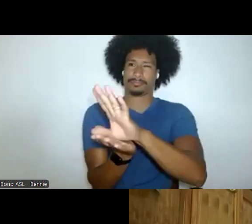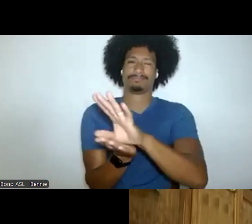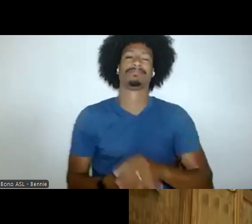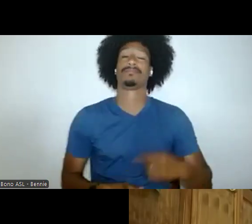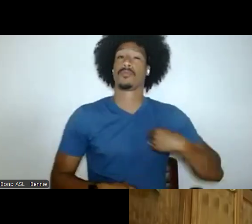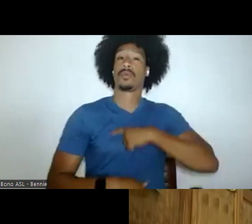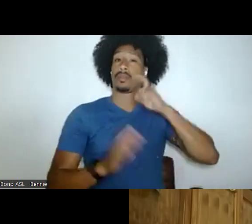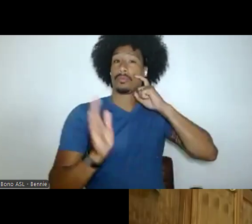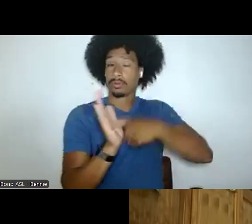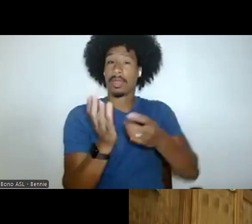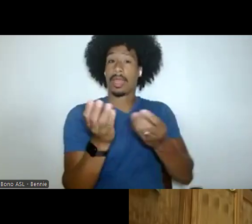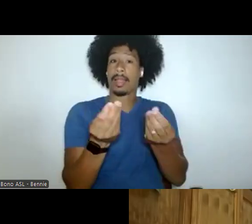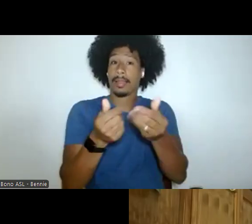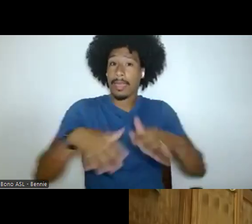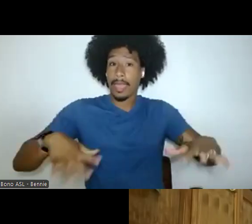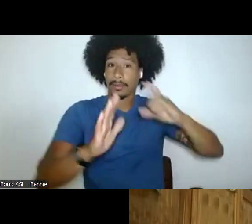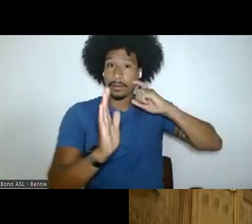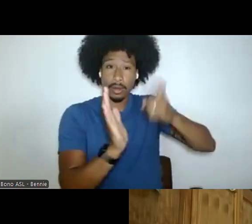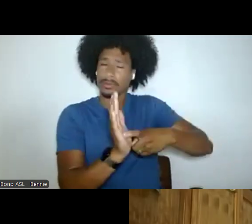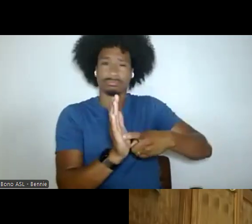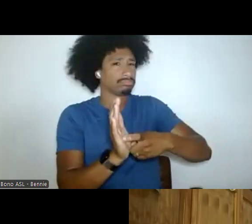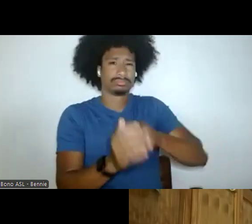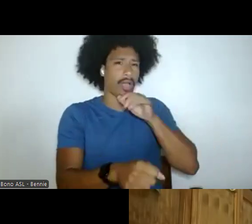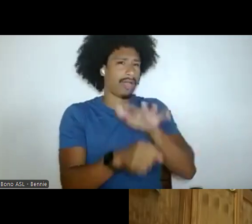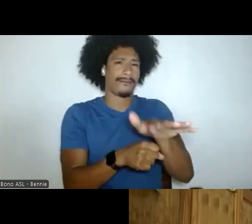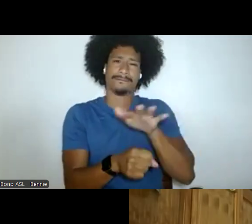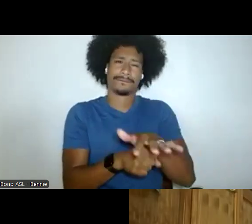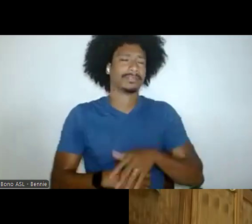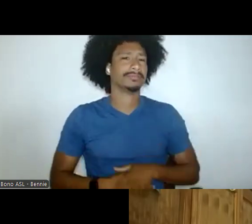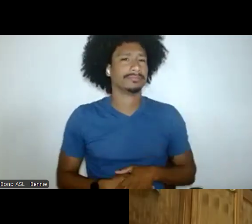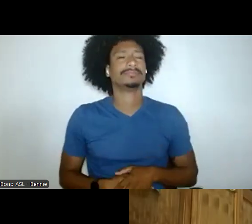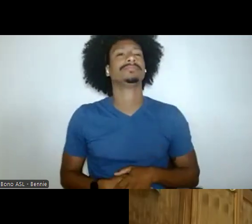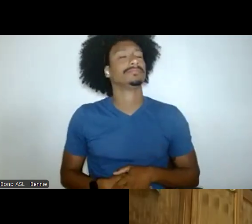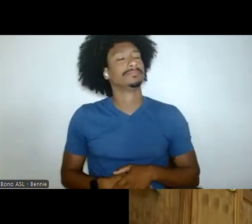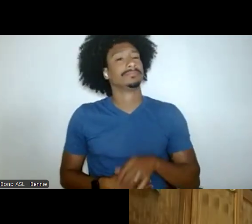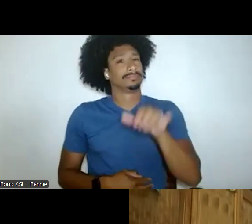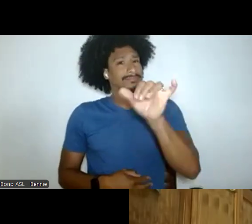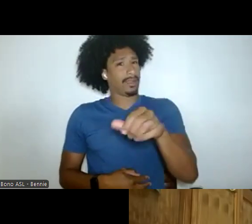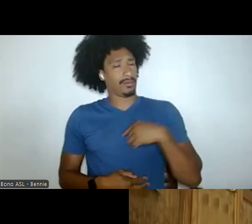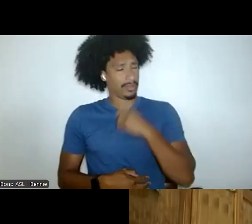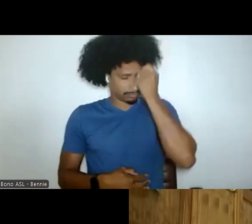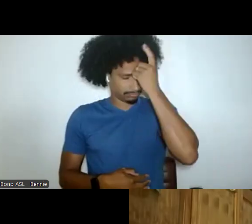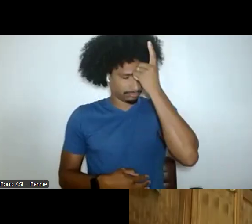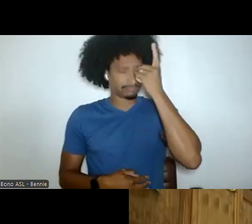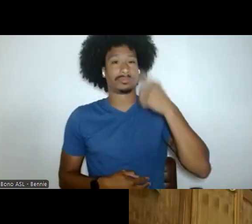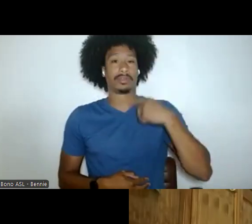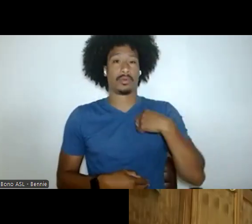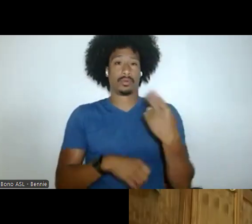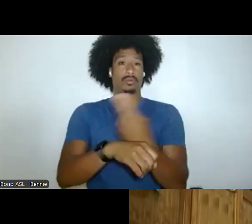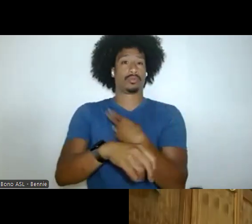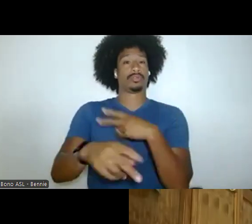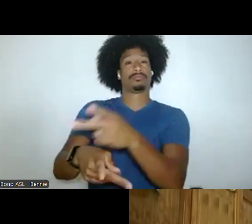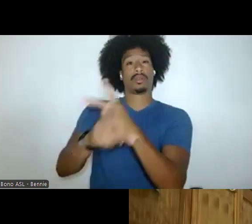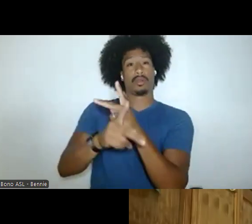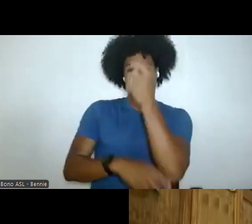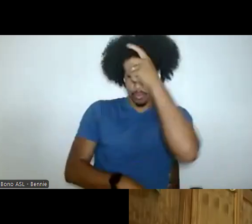are not enough. And with that in mind, we take wisdom from Indigenous elders who make clear